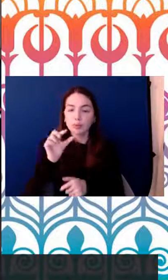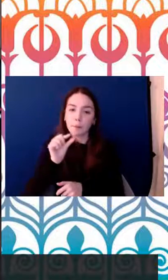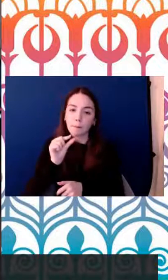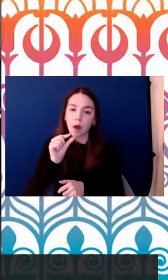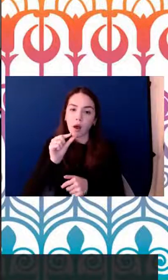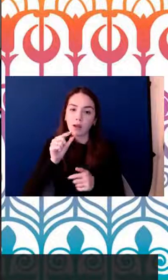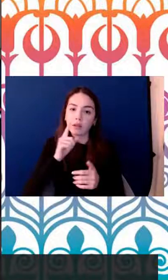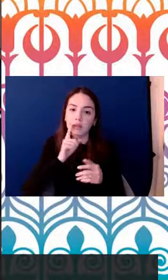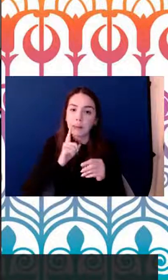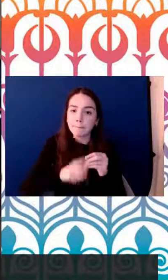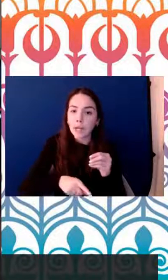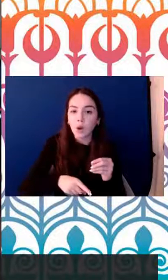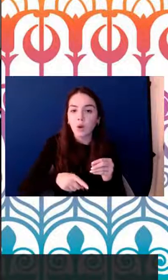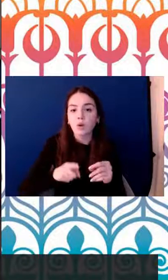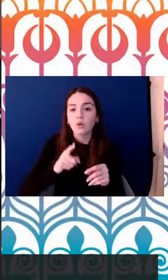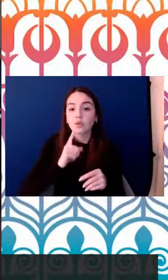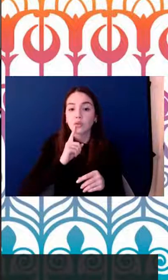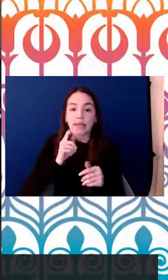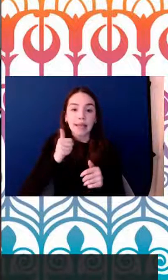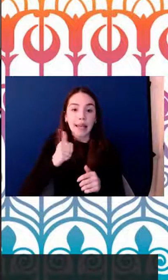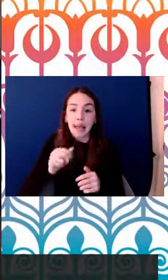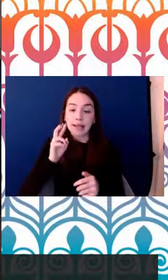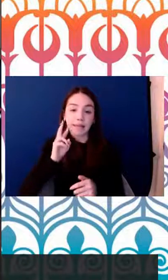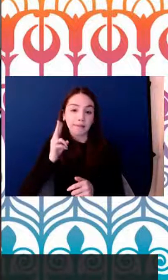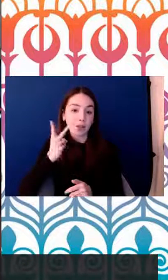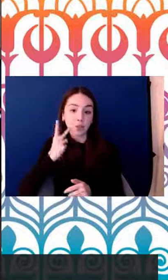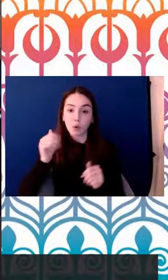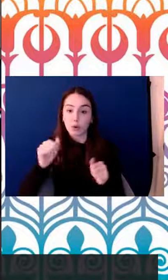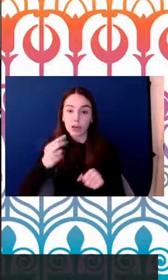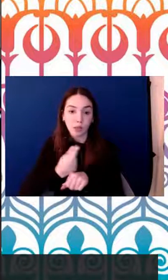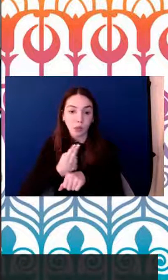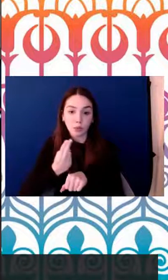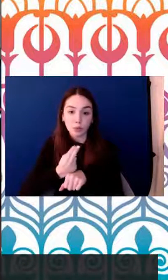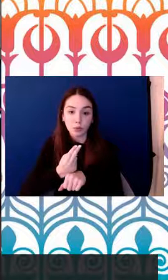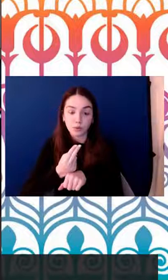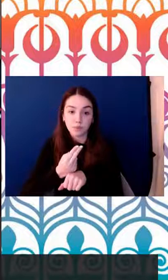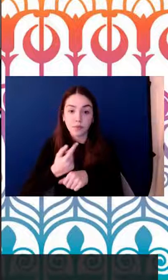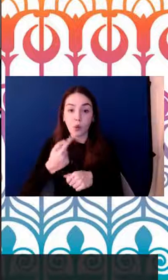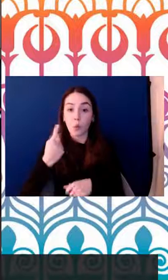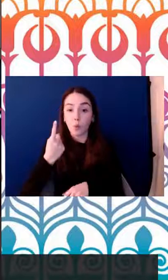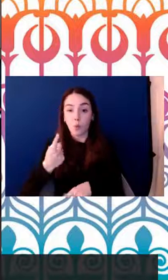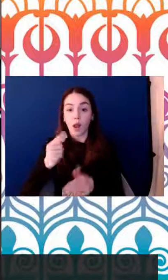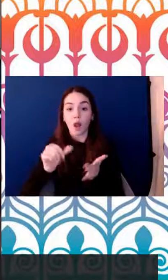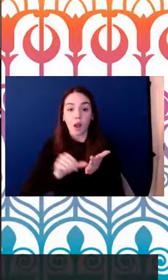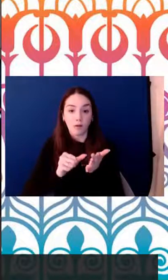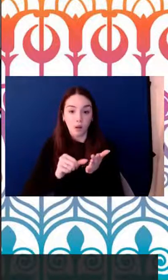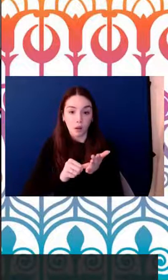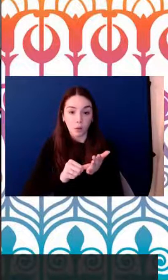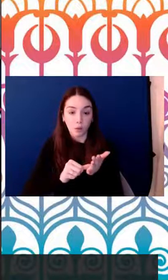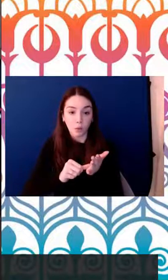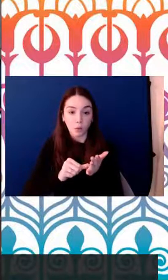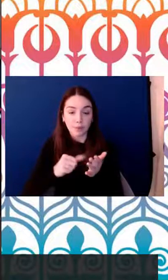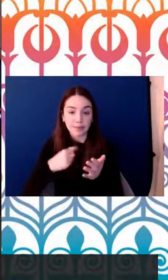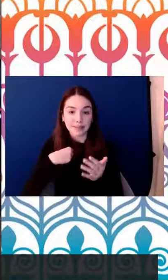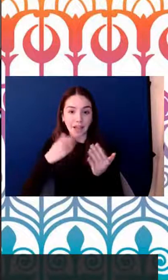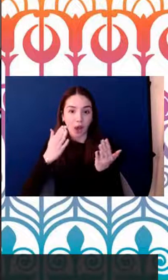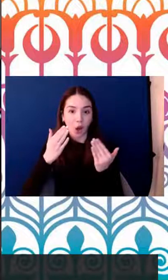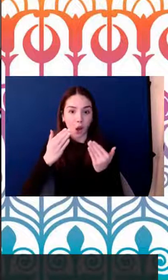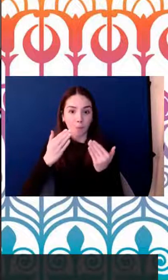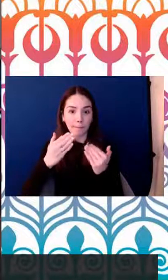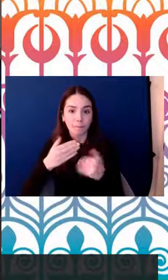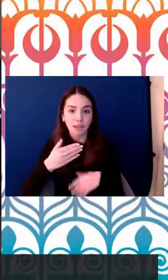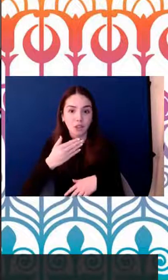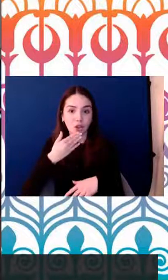any vegetable, you can use them. And then I have 1 avocado. Let's hope that it's a good